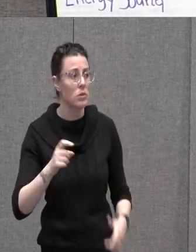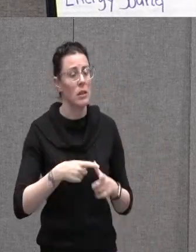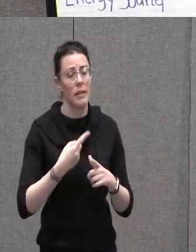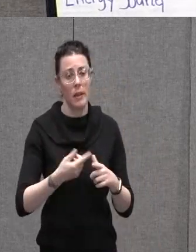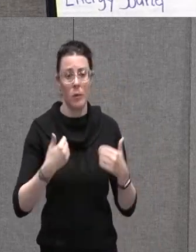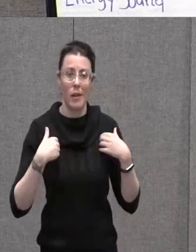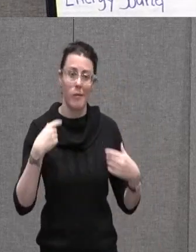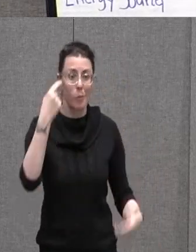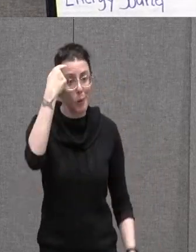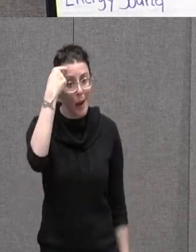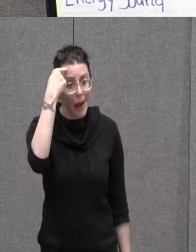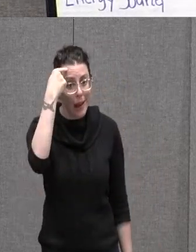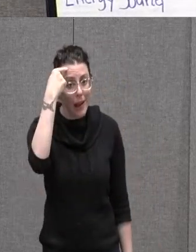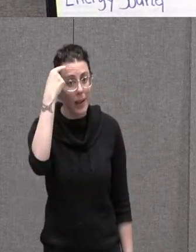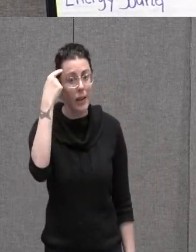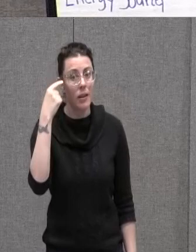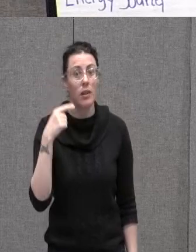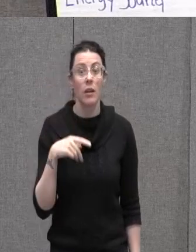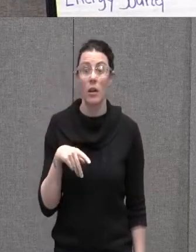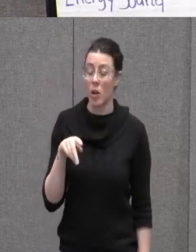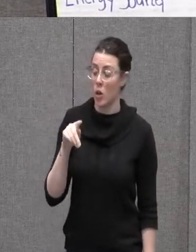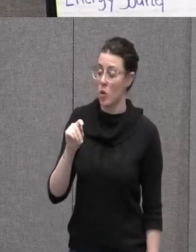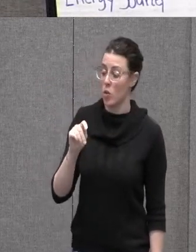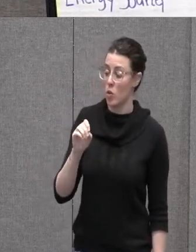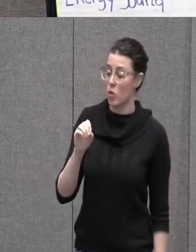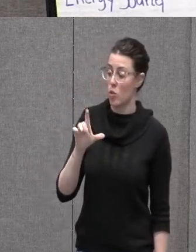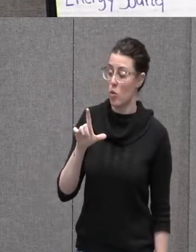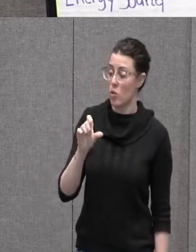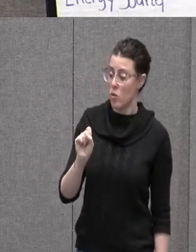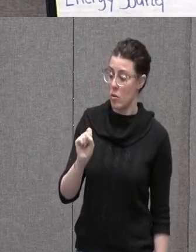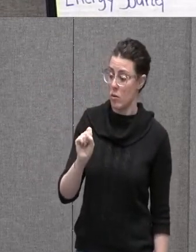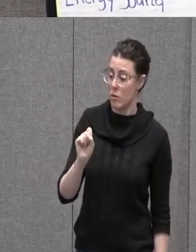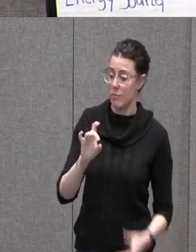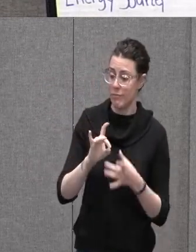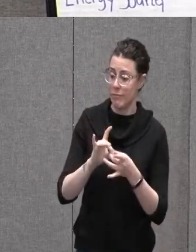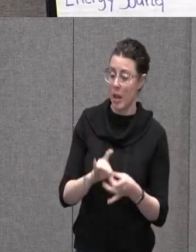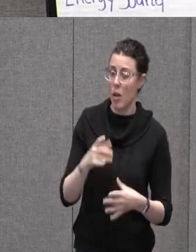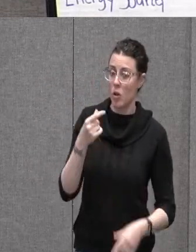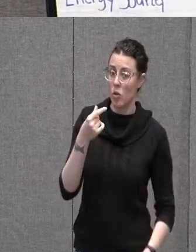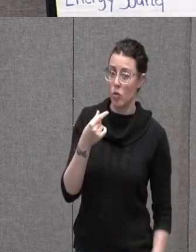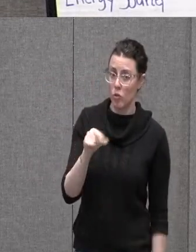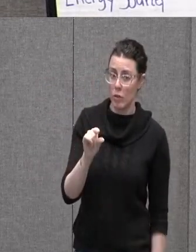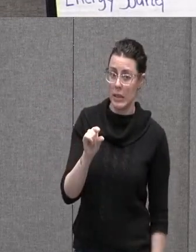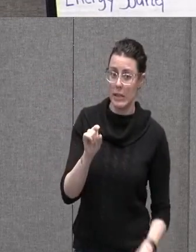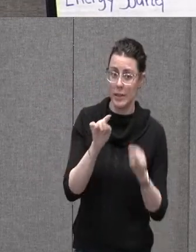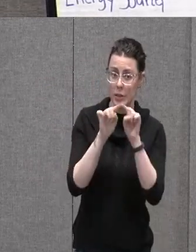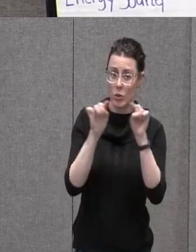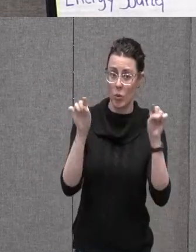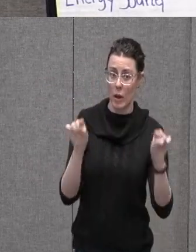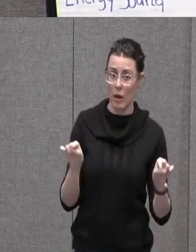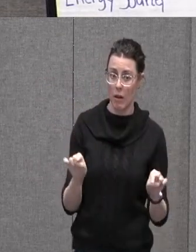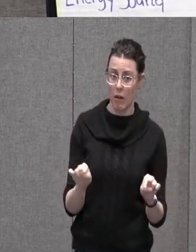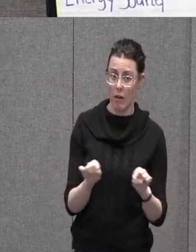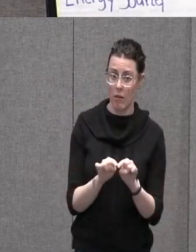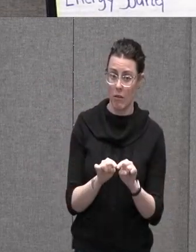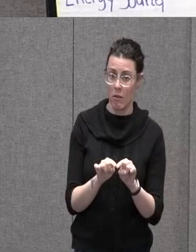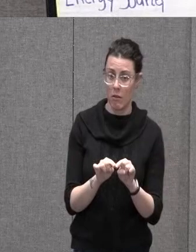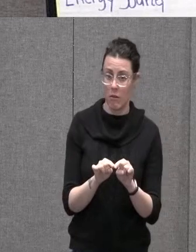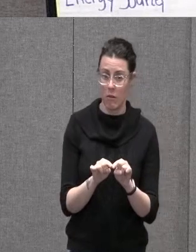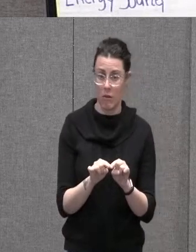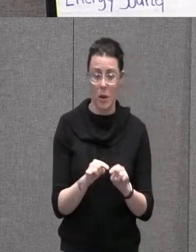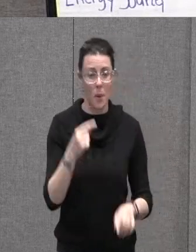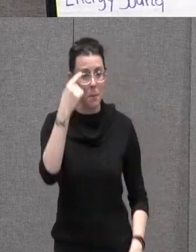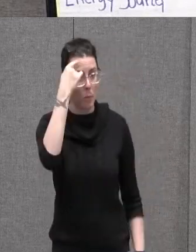Okay, tools are going to be a green square, and the brain is a orange diamond. Okay.